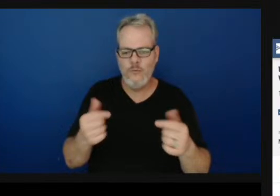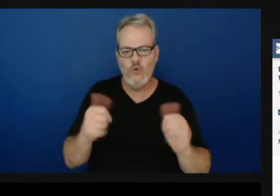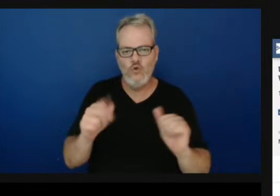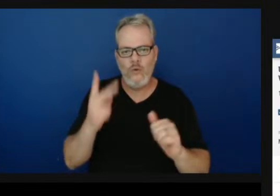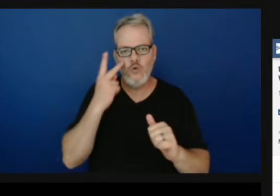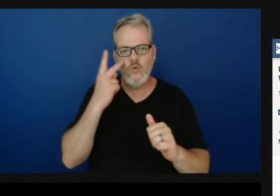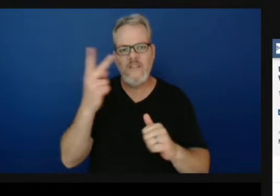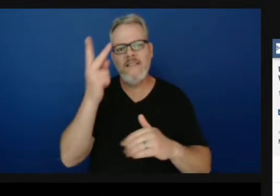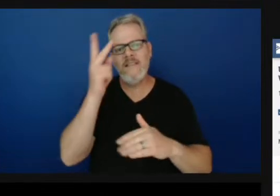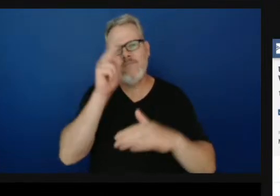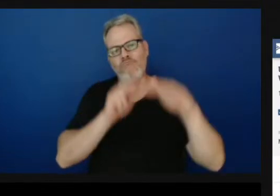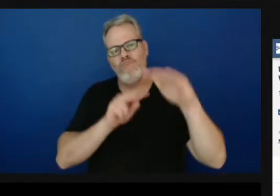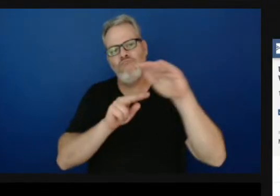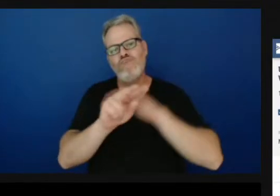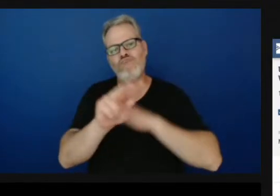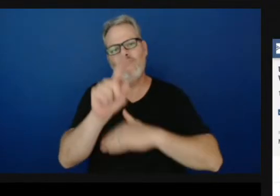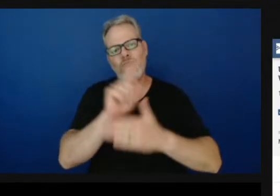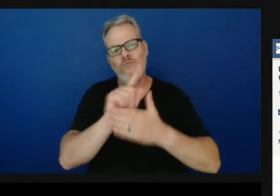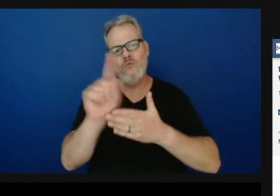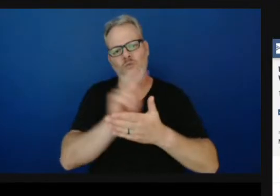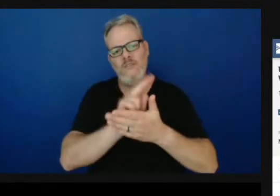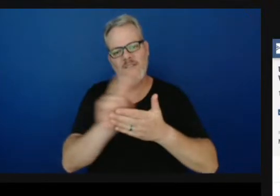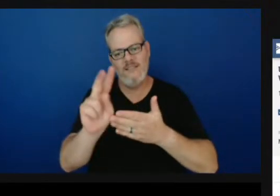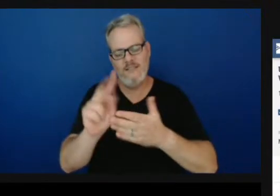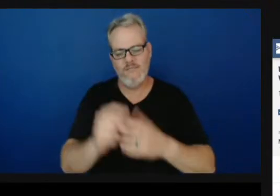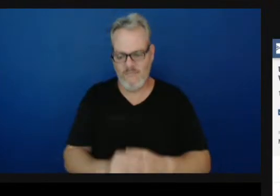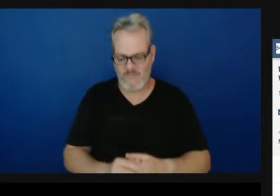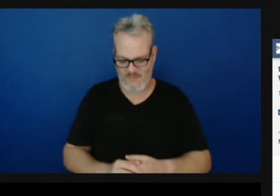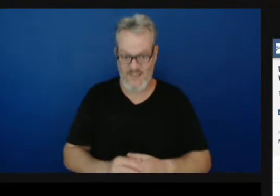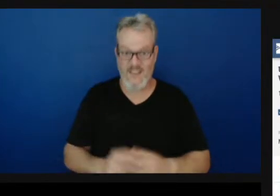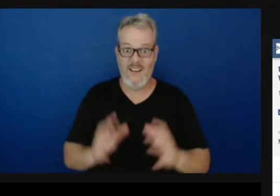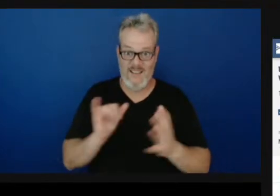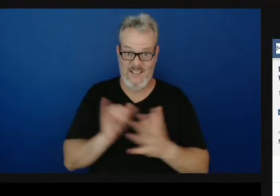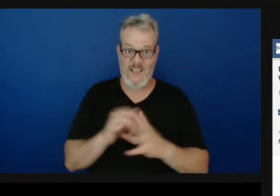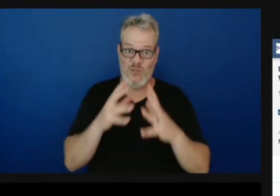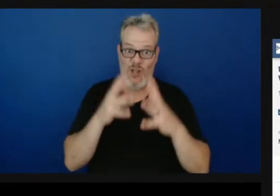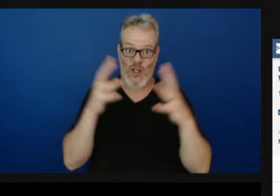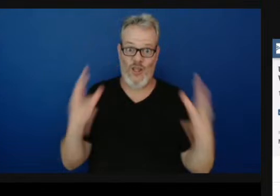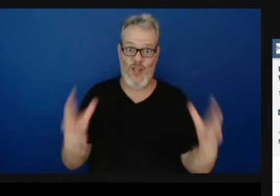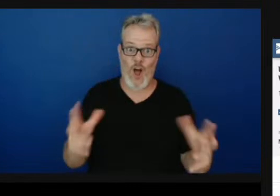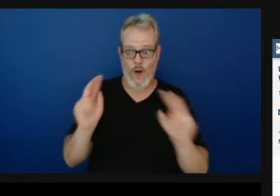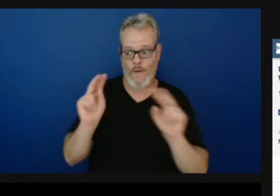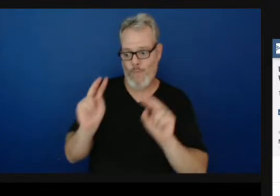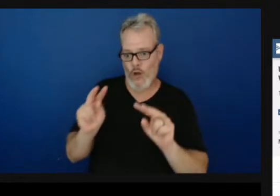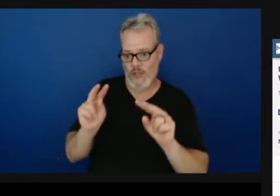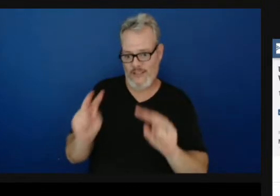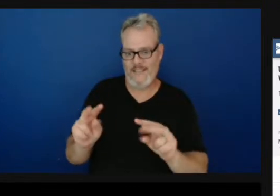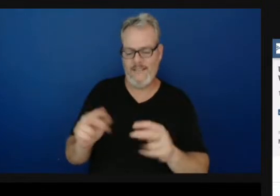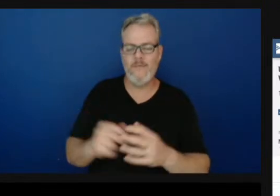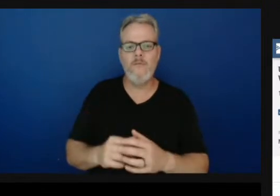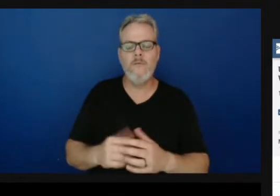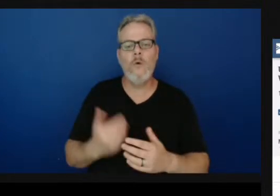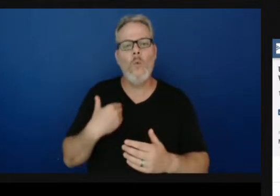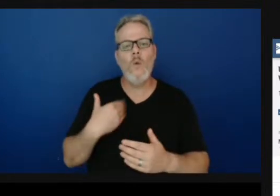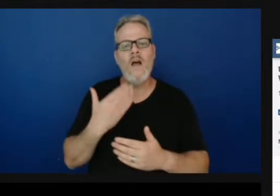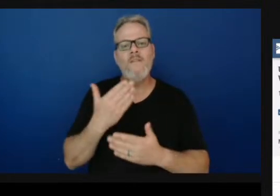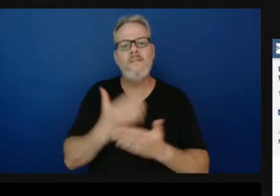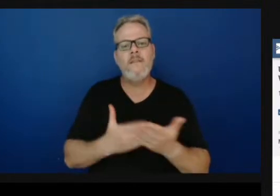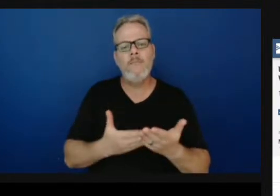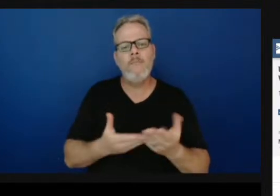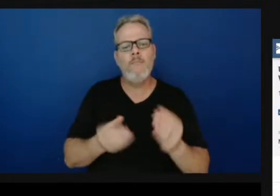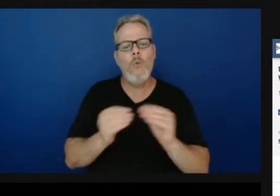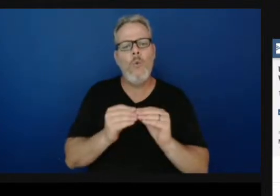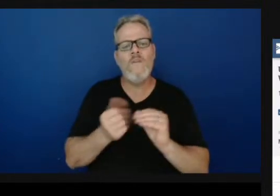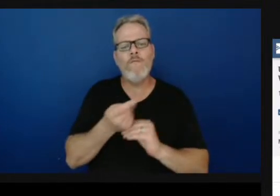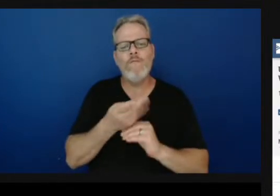ahead. All right, that was a lot of monitoring. That was really the meat of our program here. We have a lot of small things to wrap up with in our